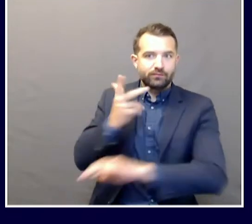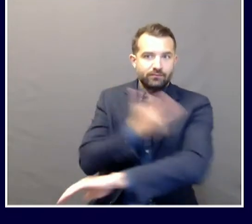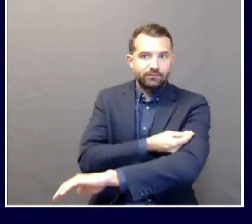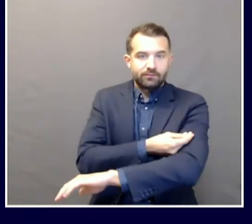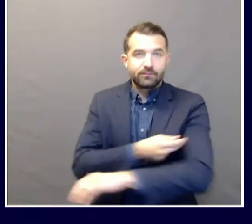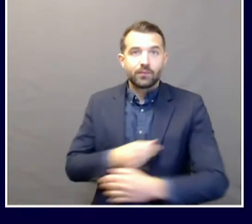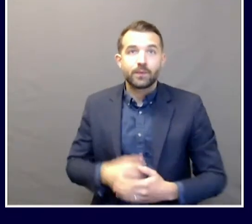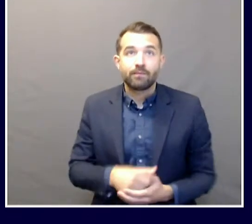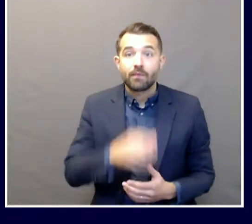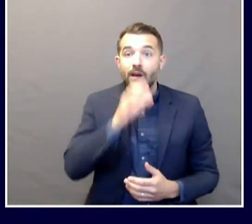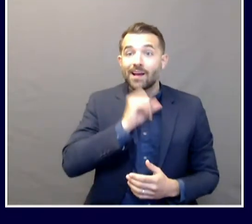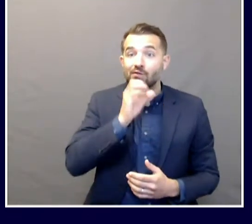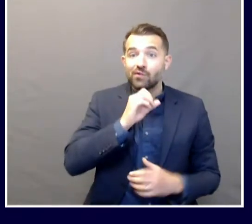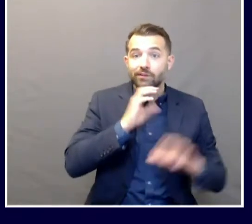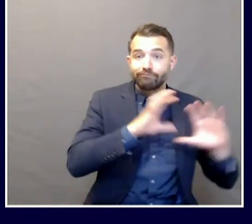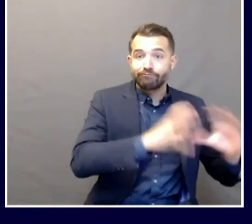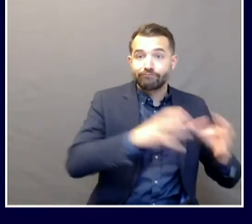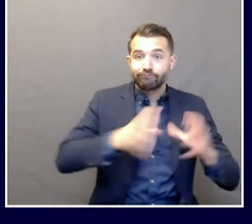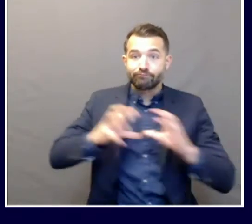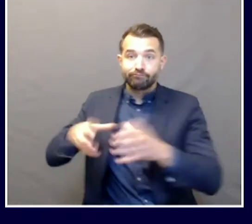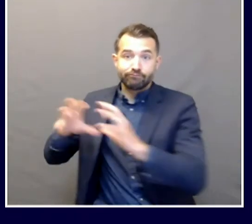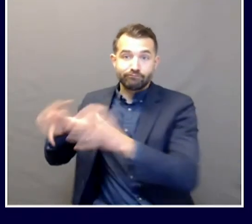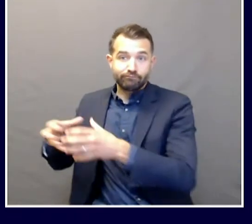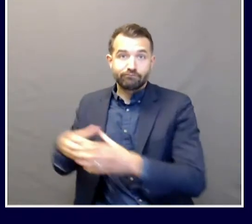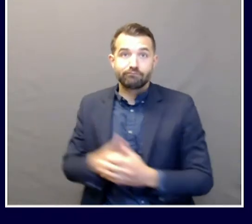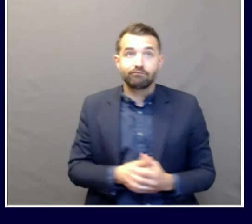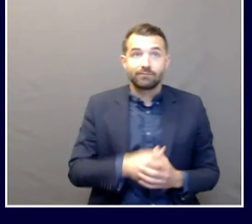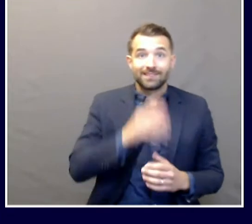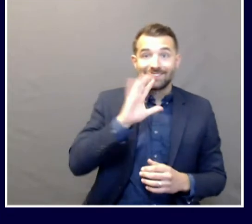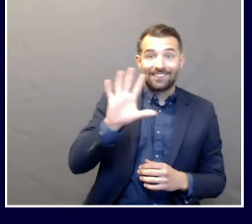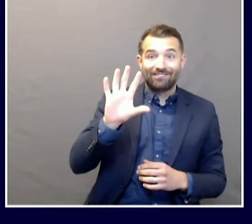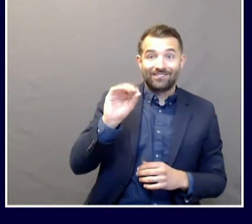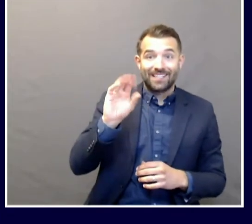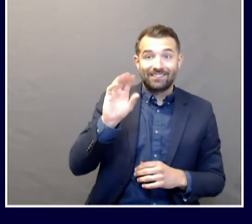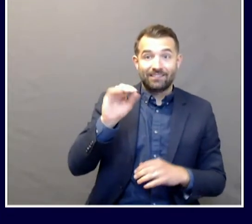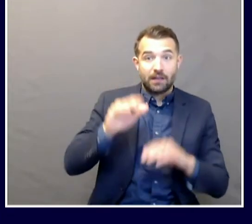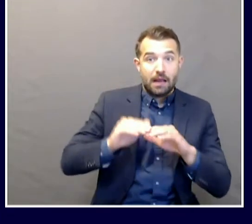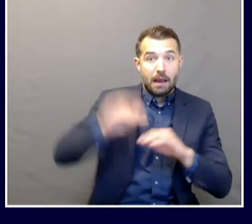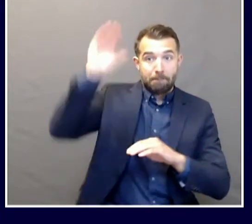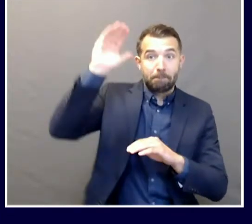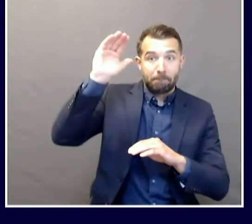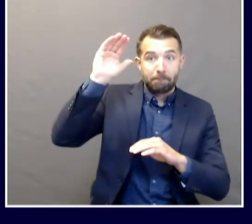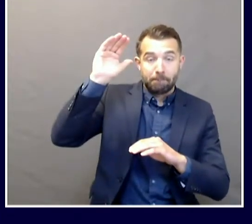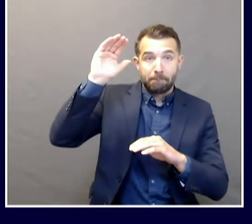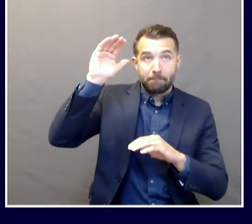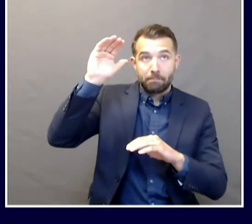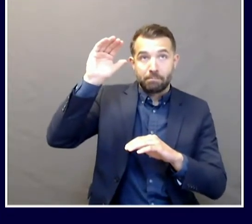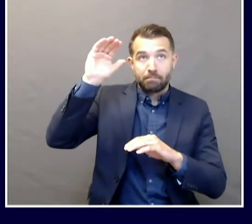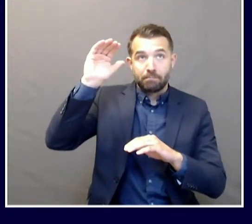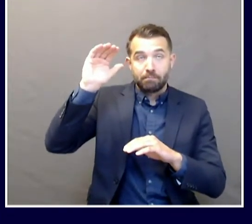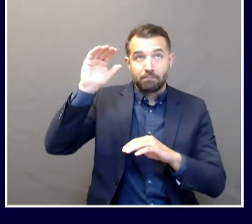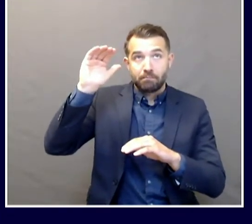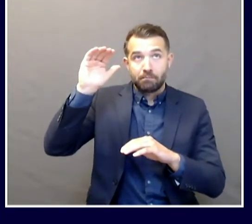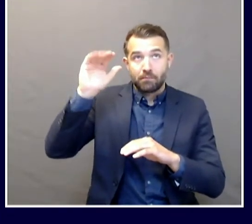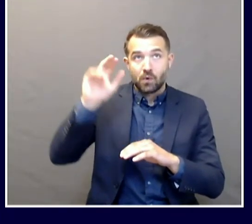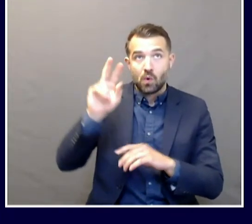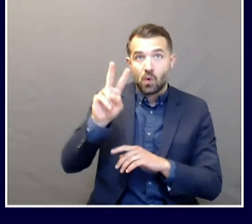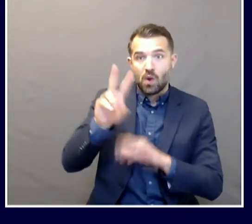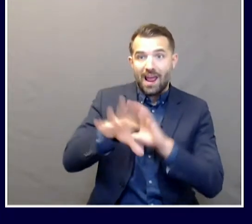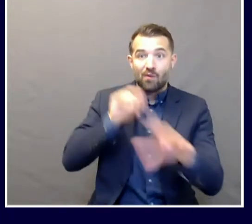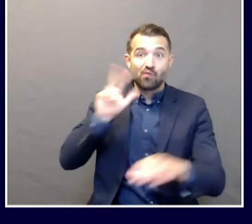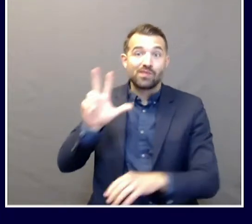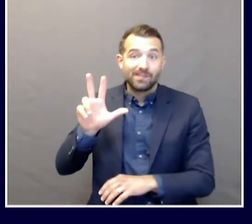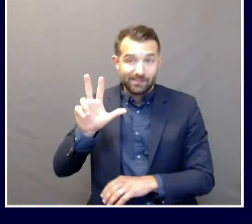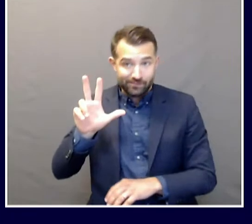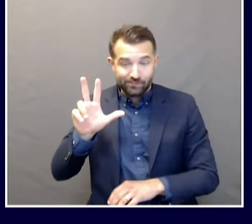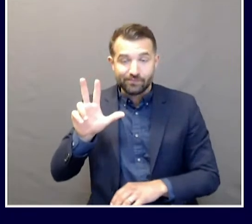are 50 and over across the state of Maine, more than 2 out of every 3 Maine person